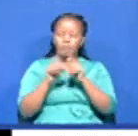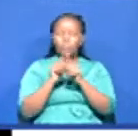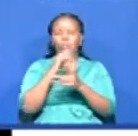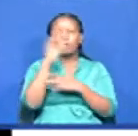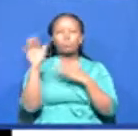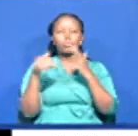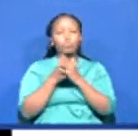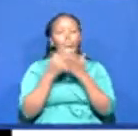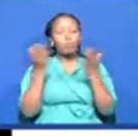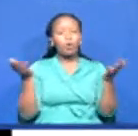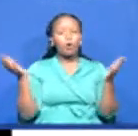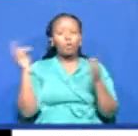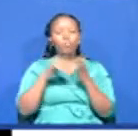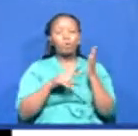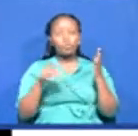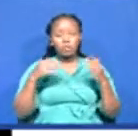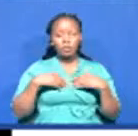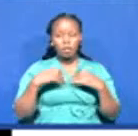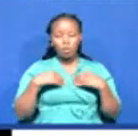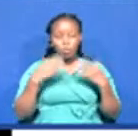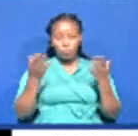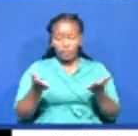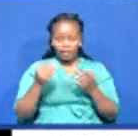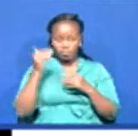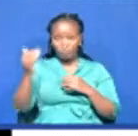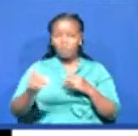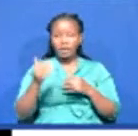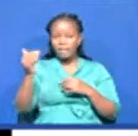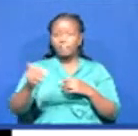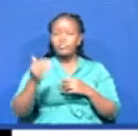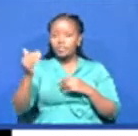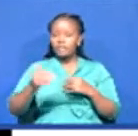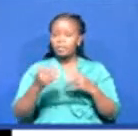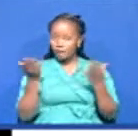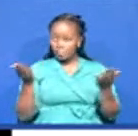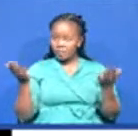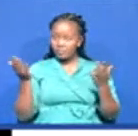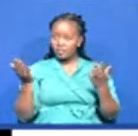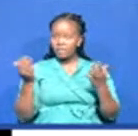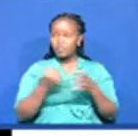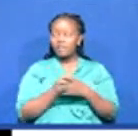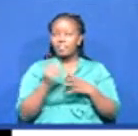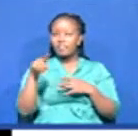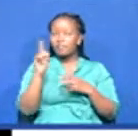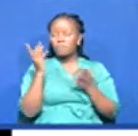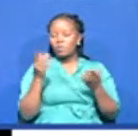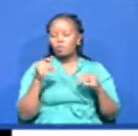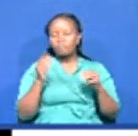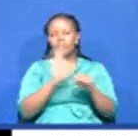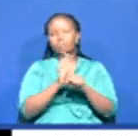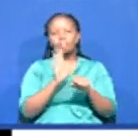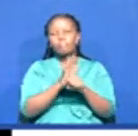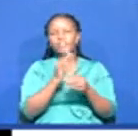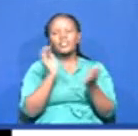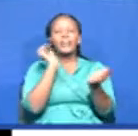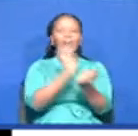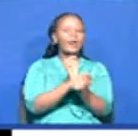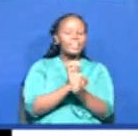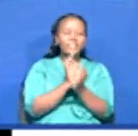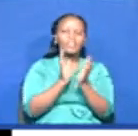are seized on a daily basis, the arrests, the prosecutions, are in that